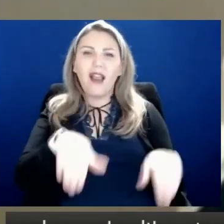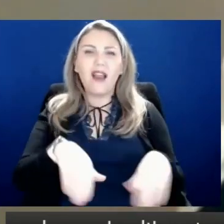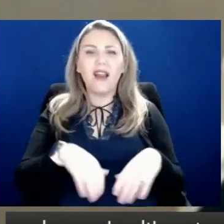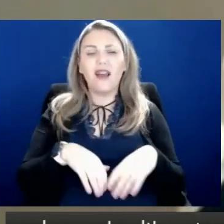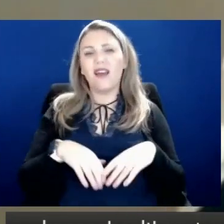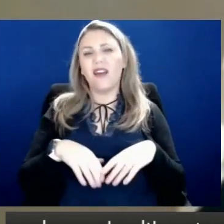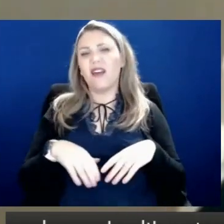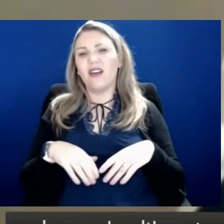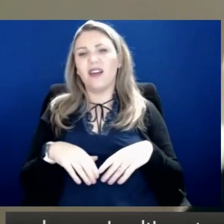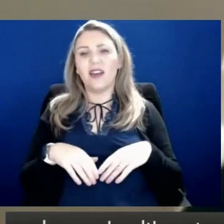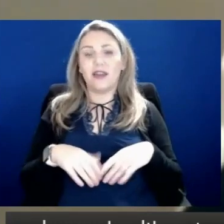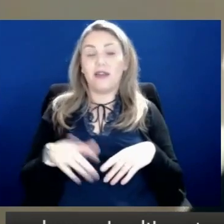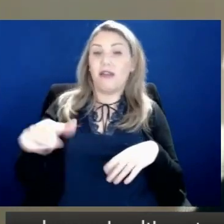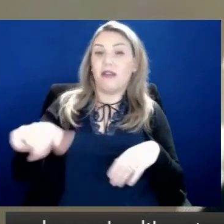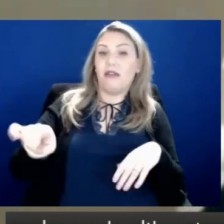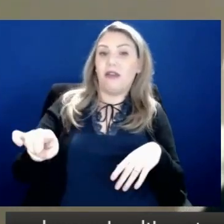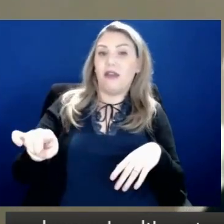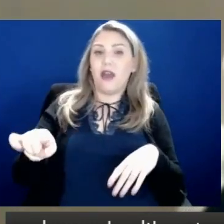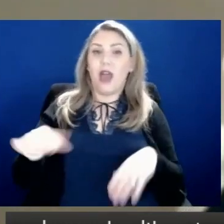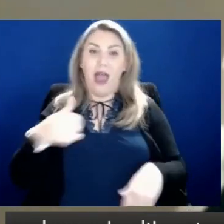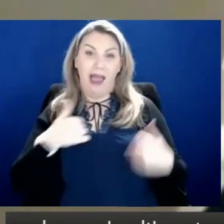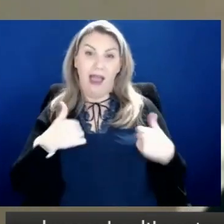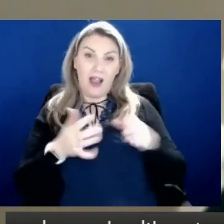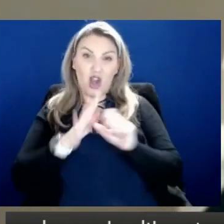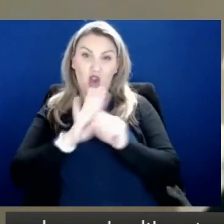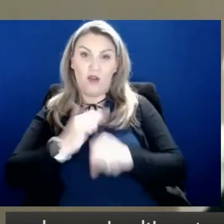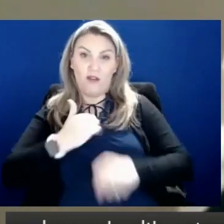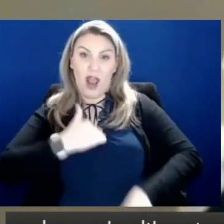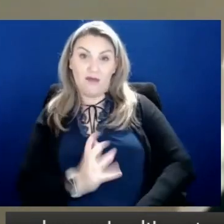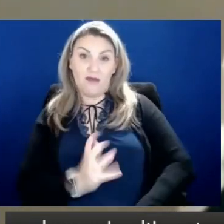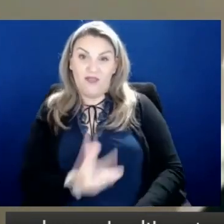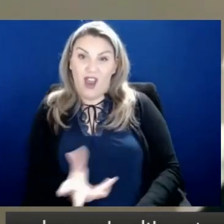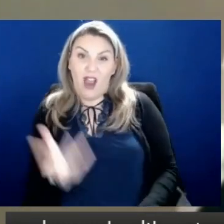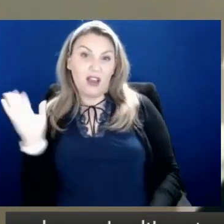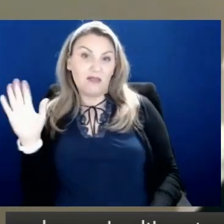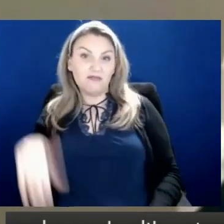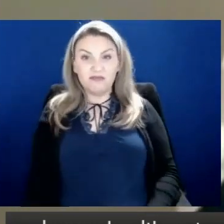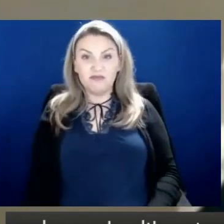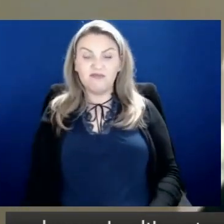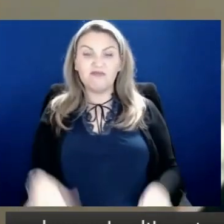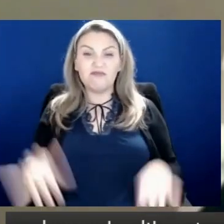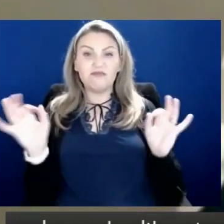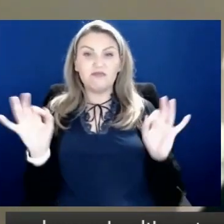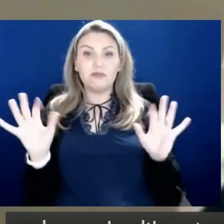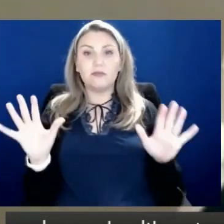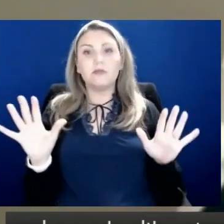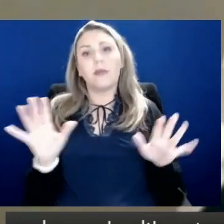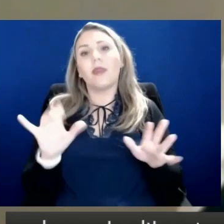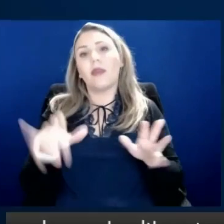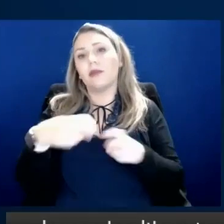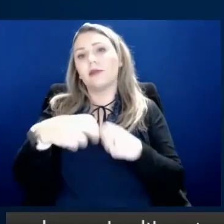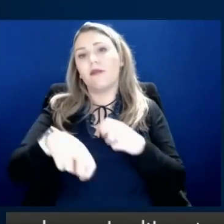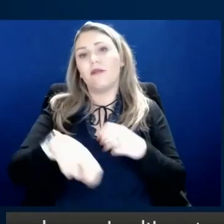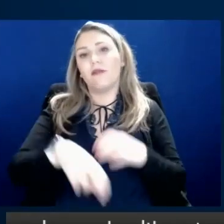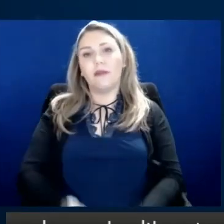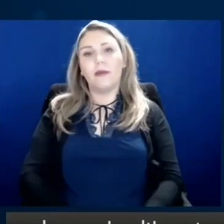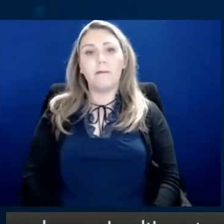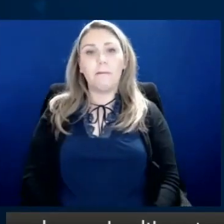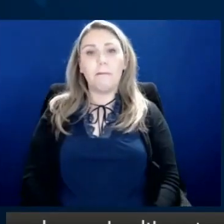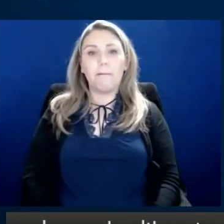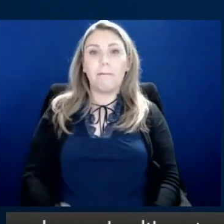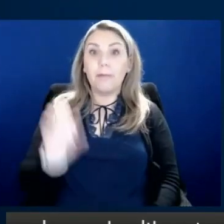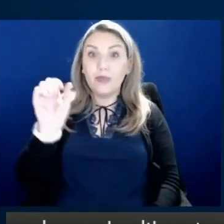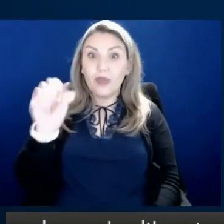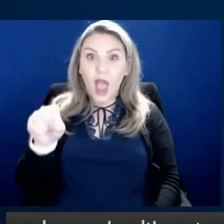it. They like, I had COVID, I'm fine, so that's been rough. Yeah, that would be maddening. But